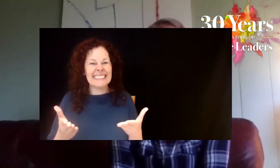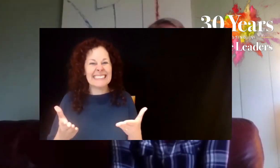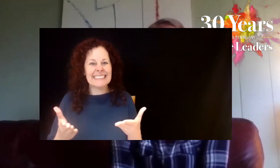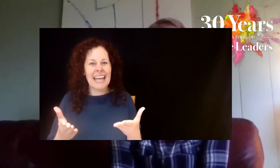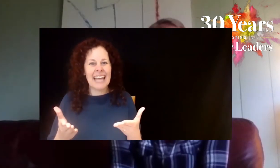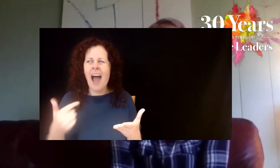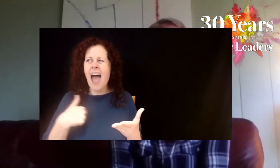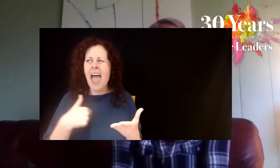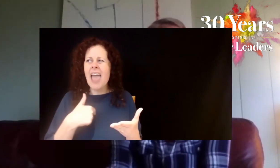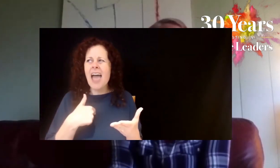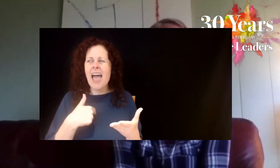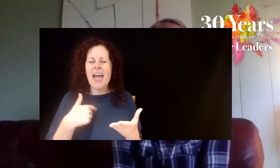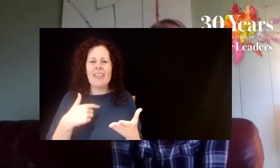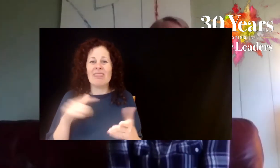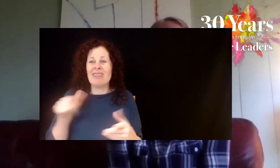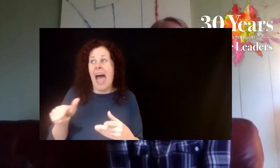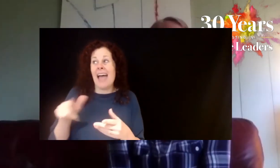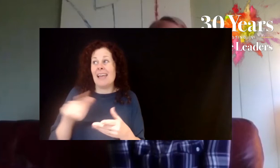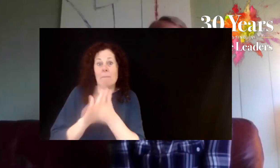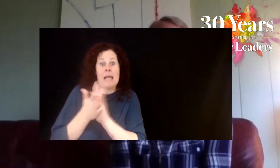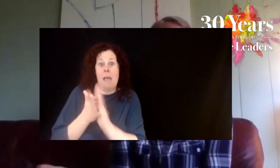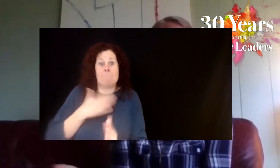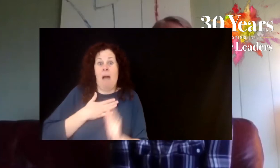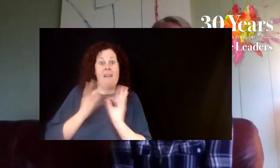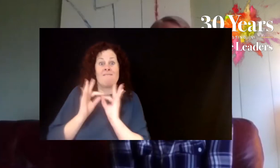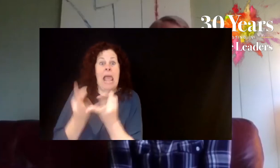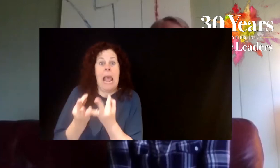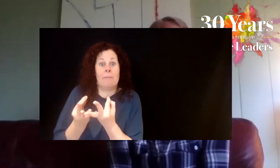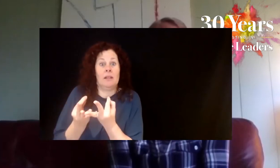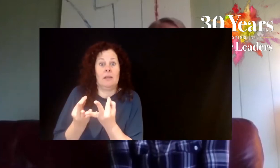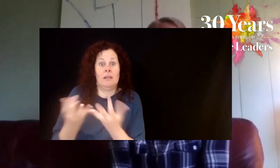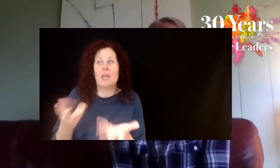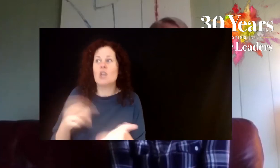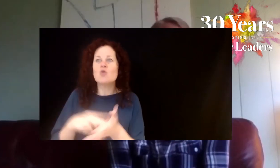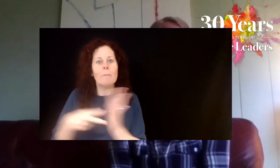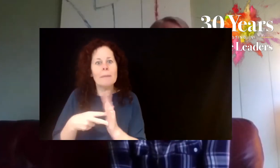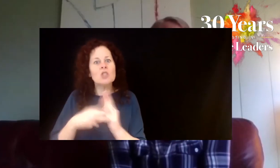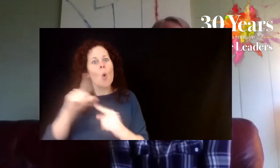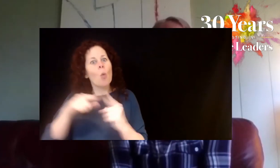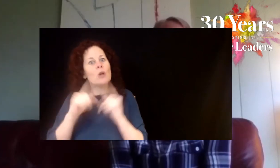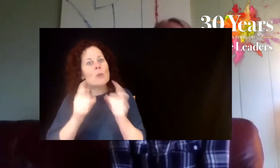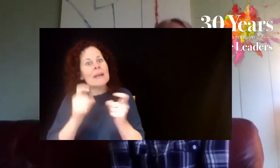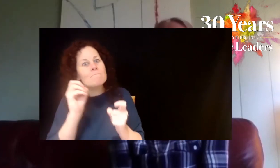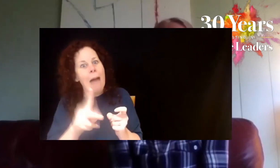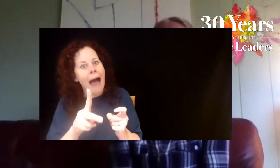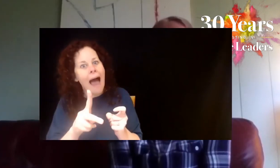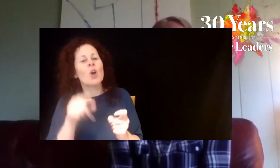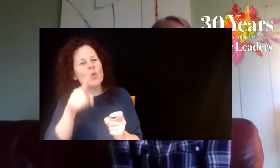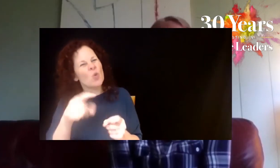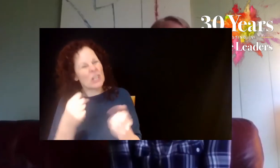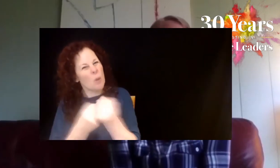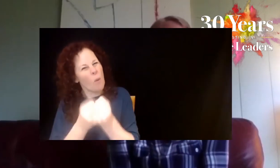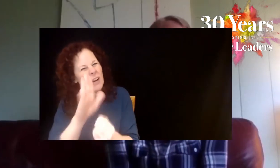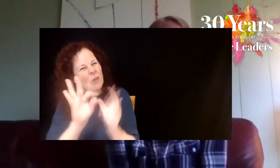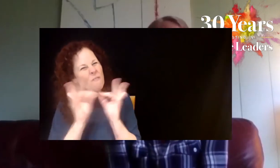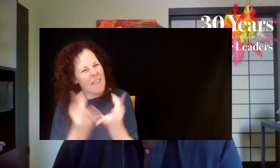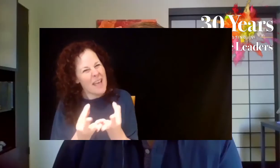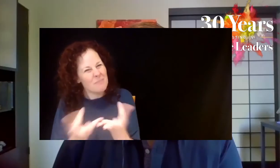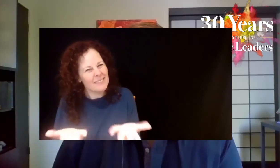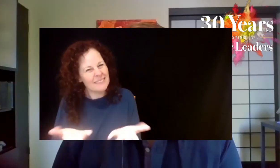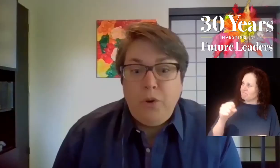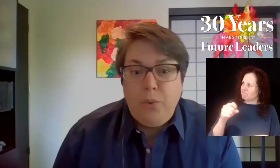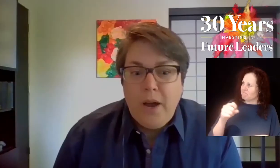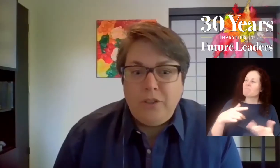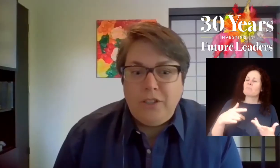try to give back as much as you've been given. I was kicked out of the house, like that was my family. So it's basically like supporting your